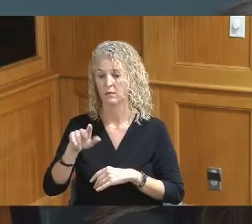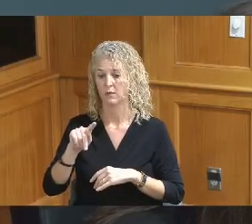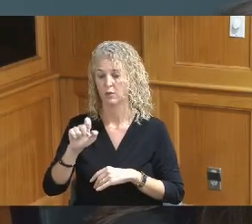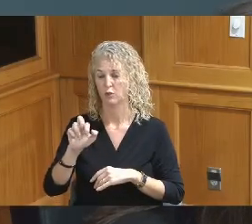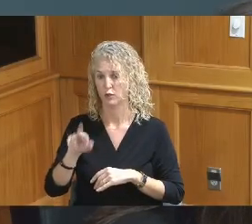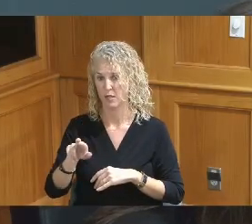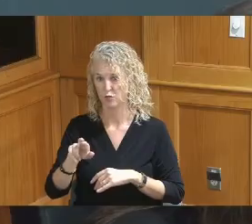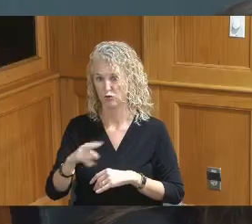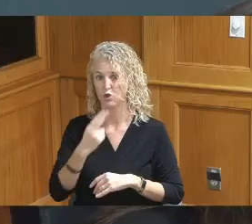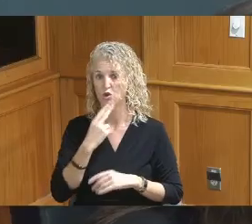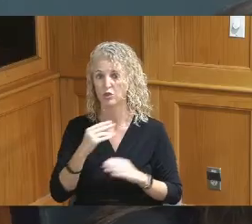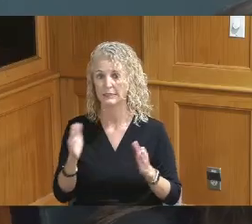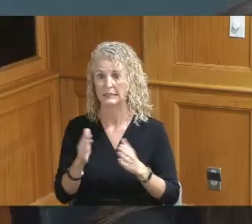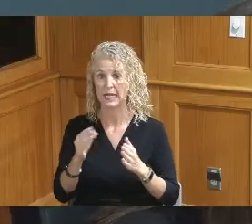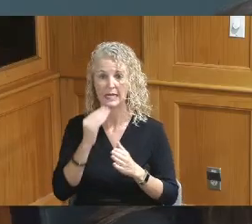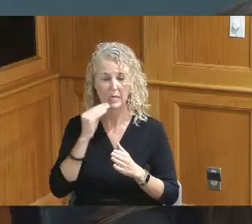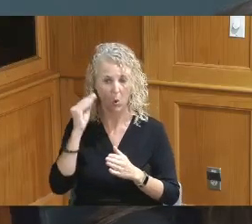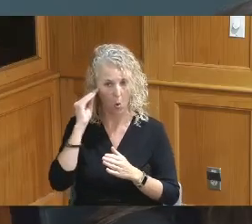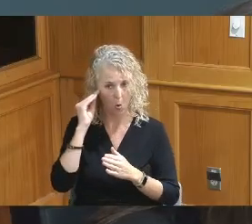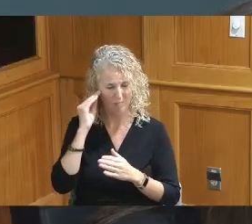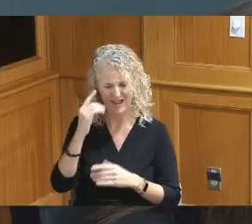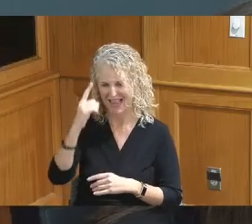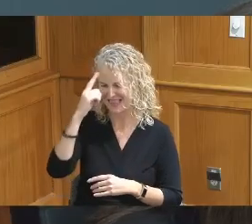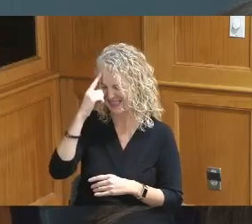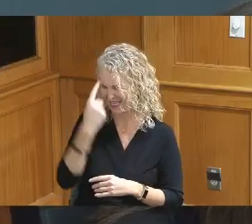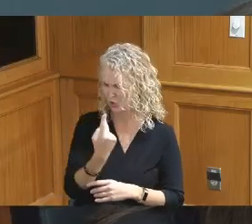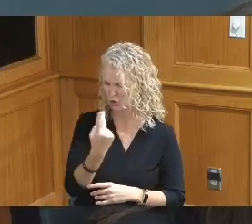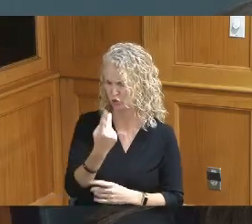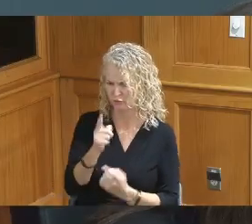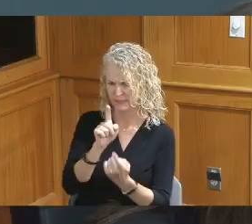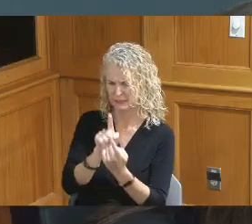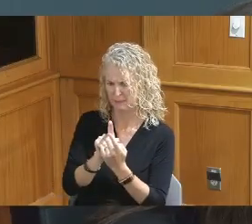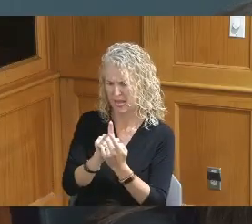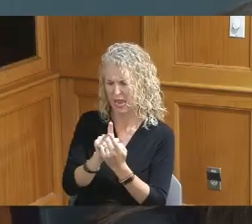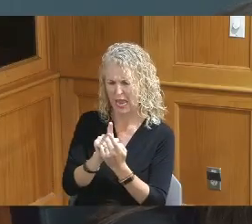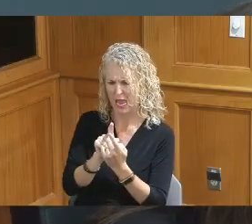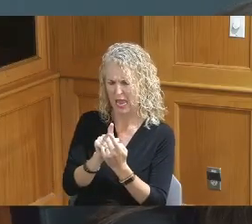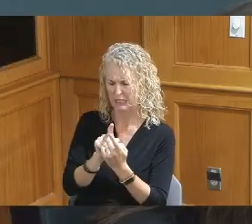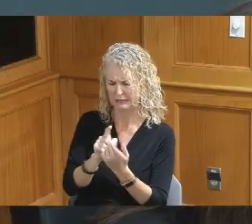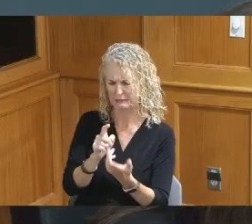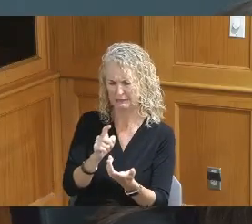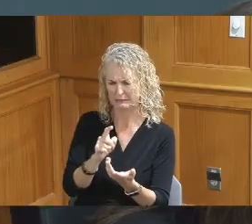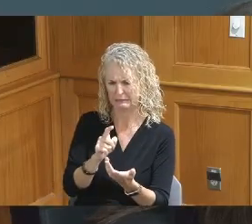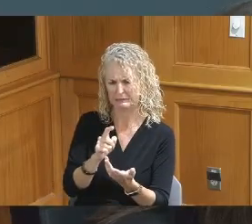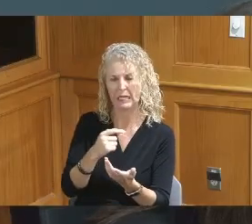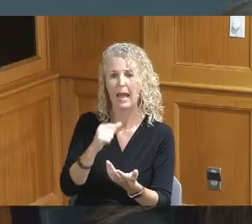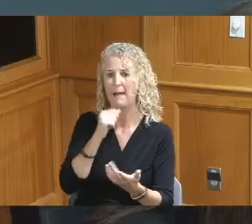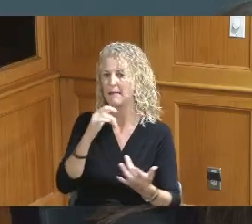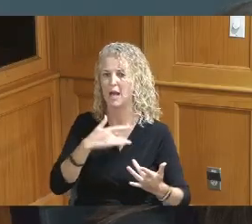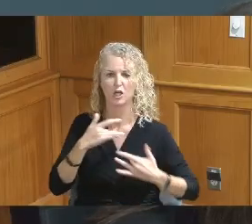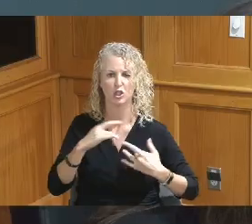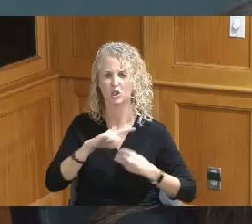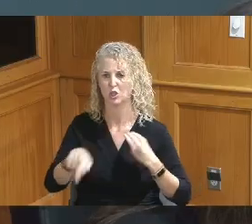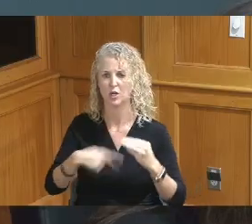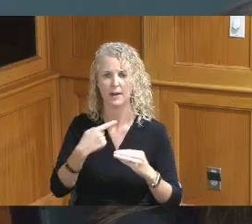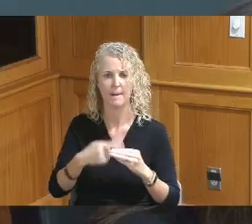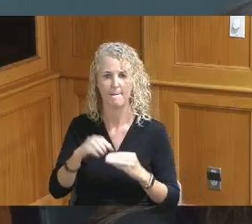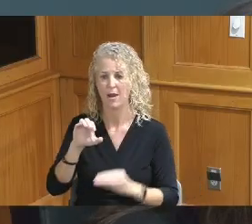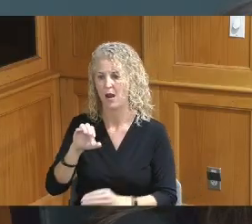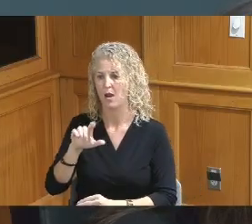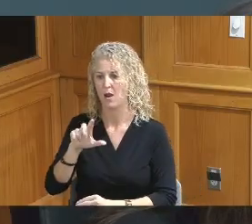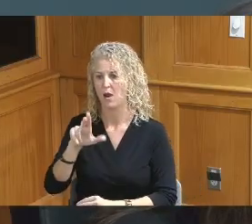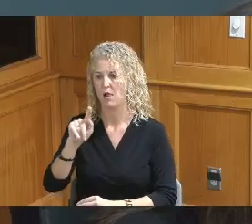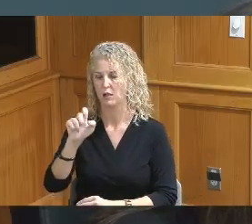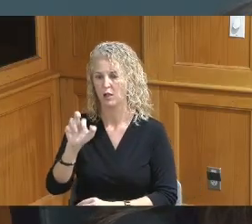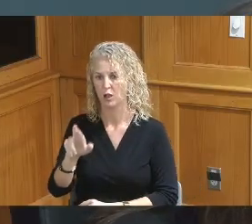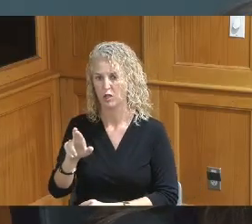homes, and I think I mentioned it to you, I'm not concerned about clustered tiny homes,